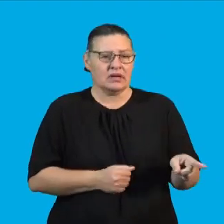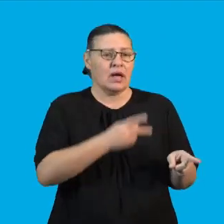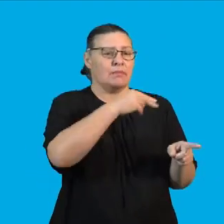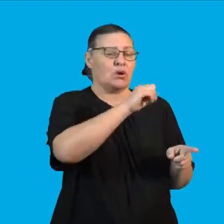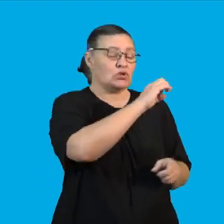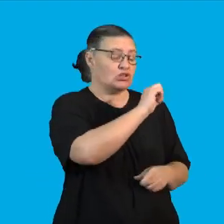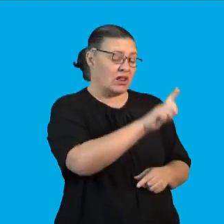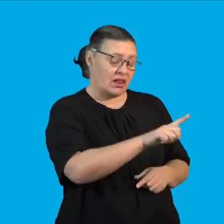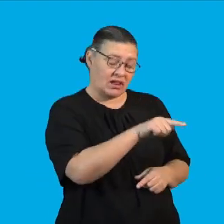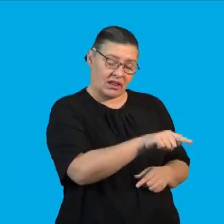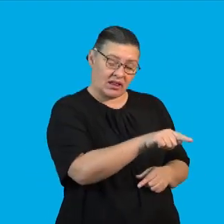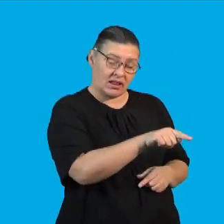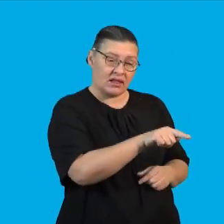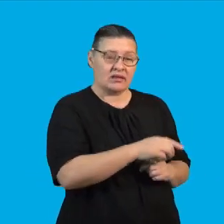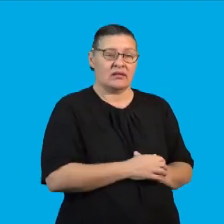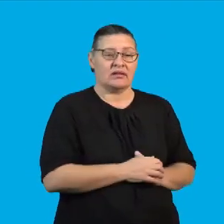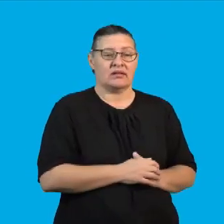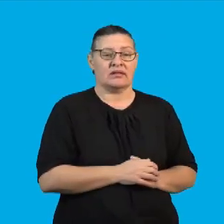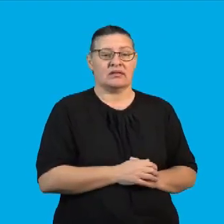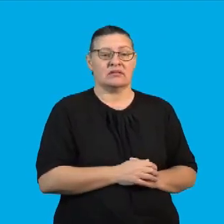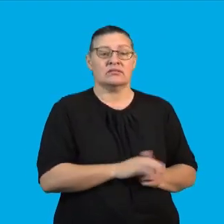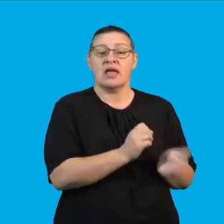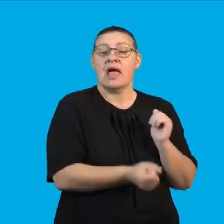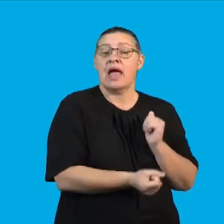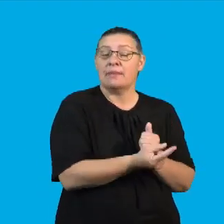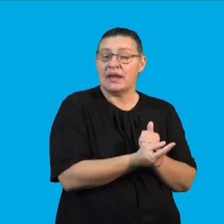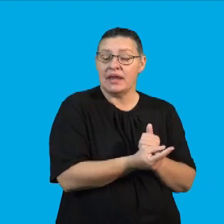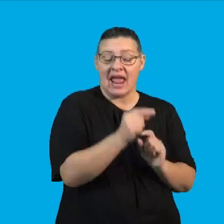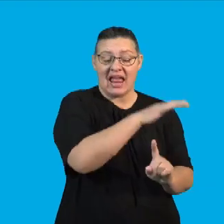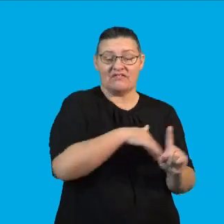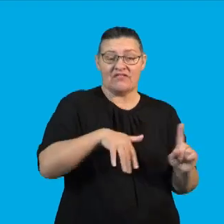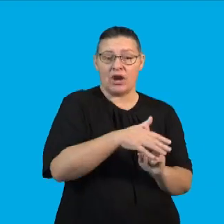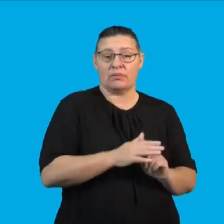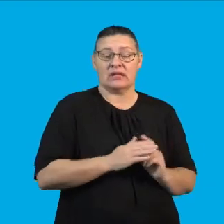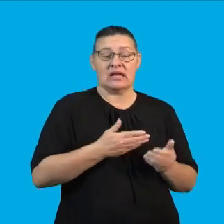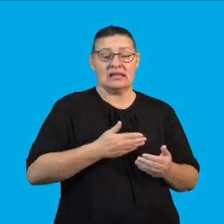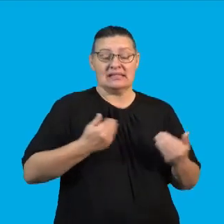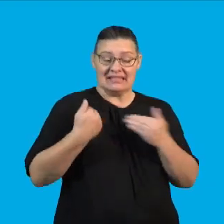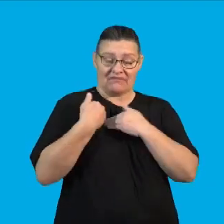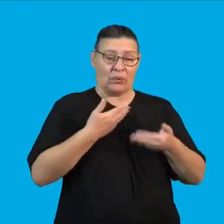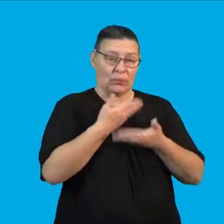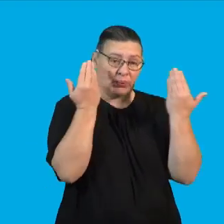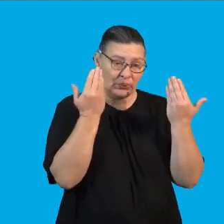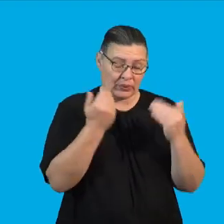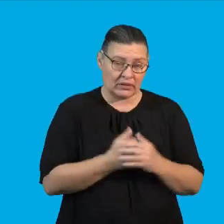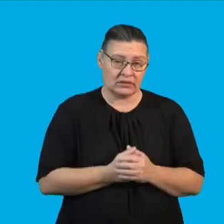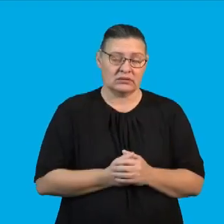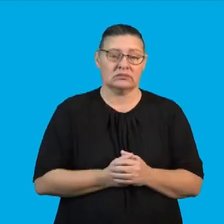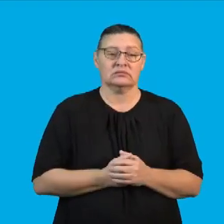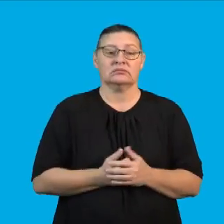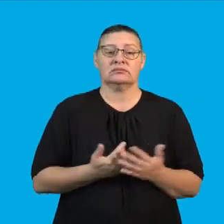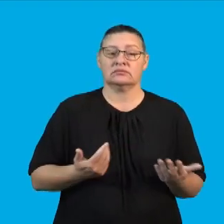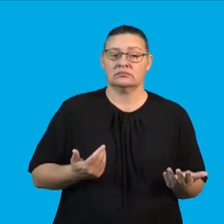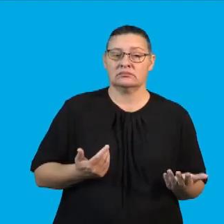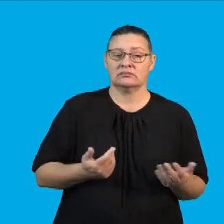Precocial development, when we look at precocial development, it occurs when the environment is